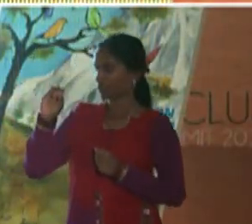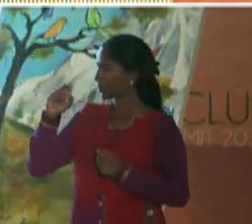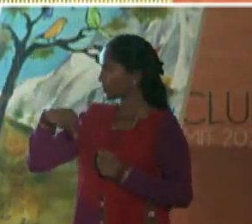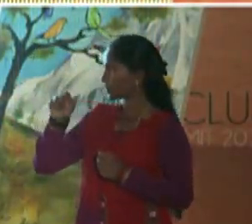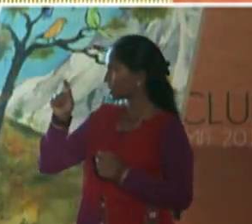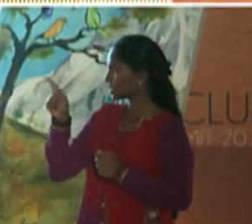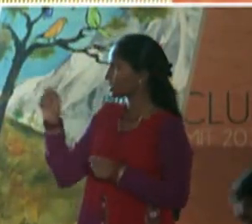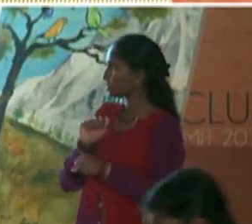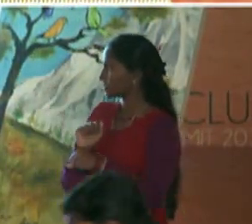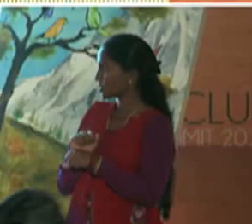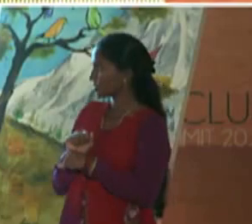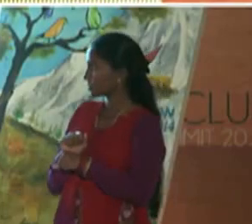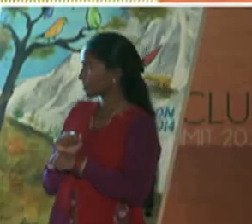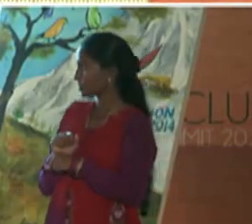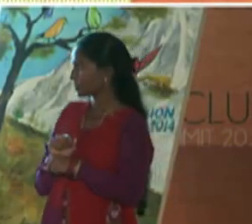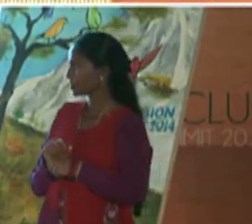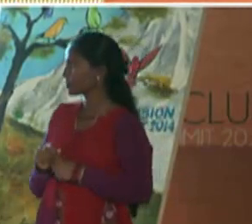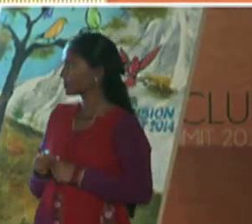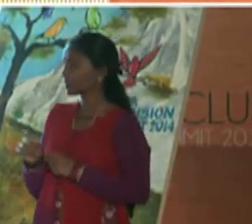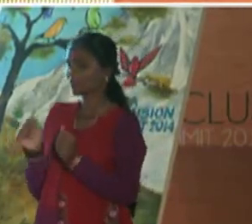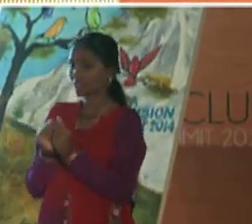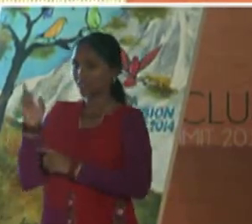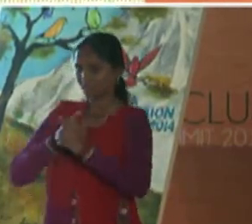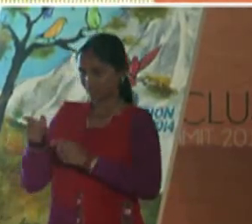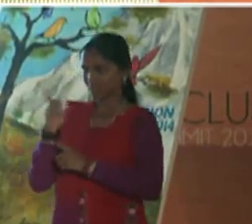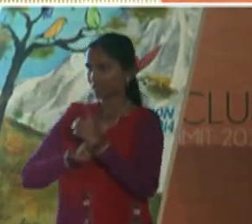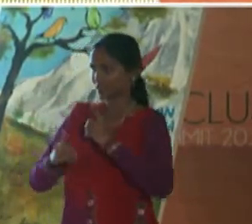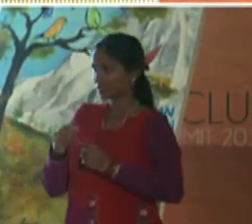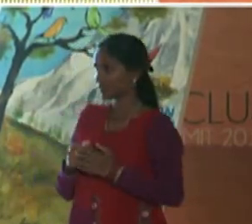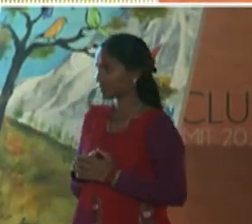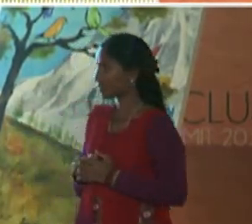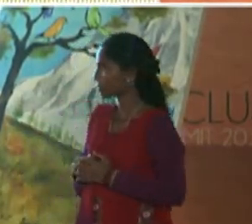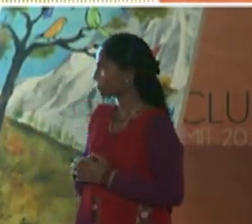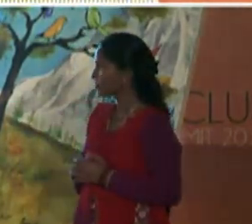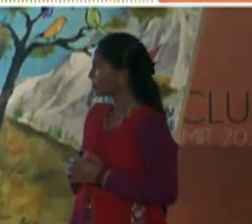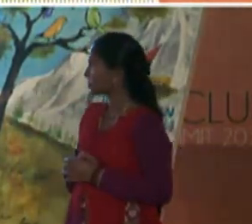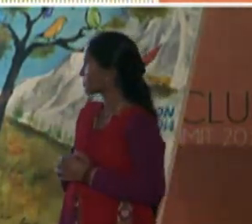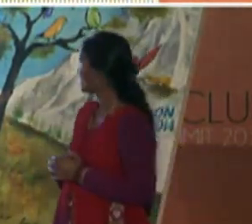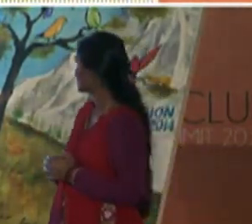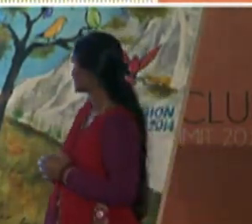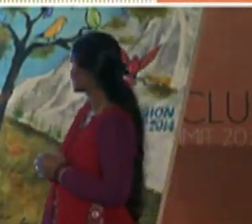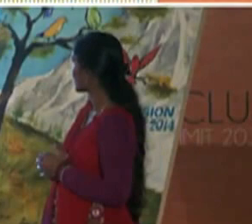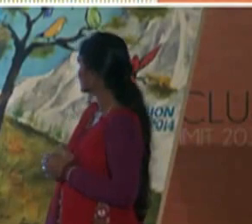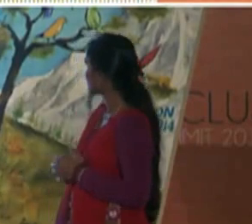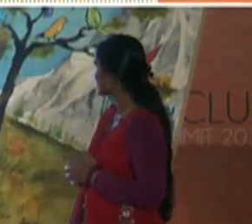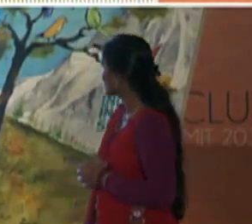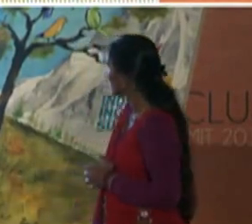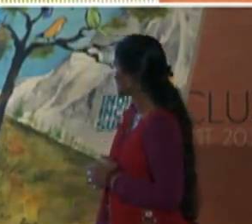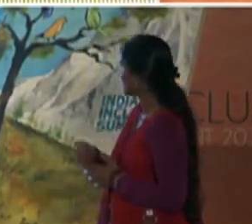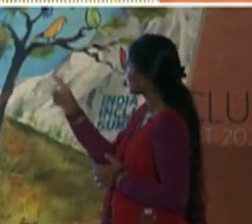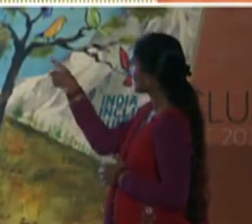to work on issues relating to inclusivity. And there she met this, okay, that's Vidya on the left